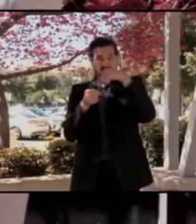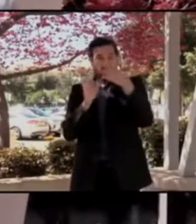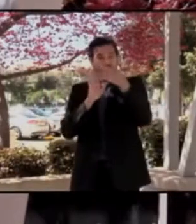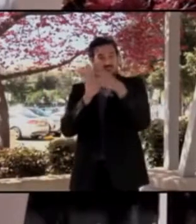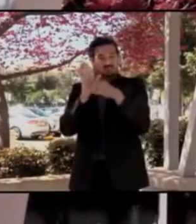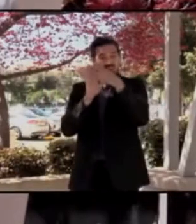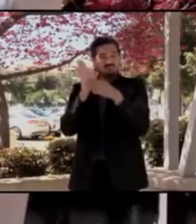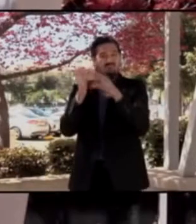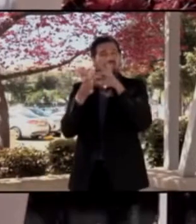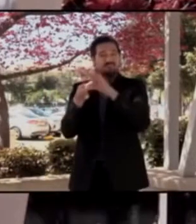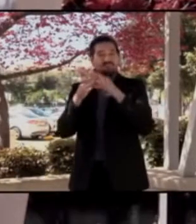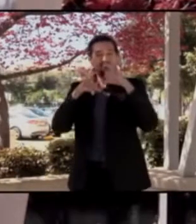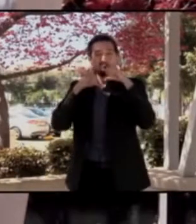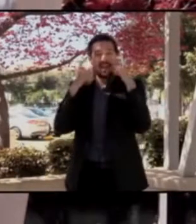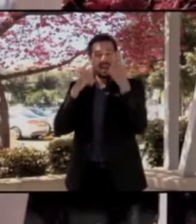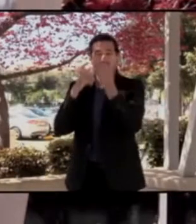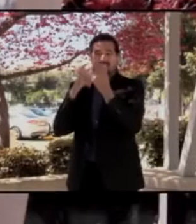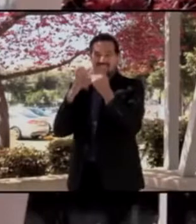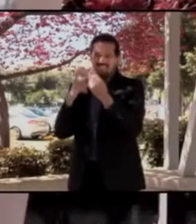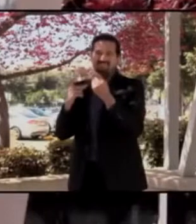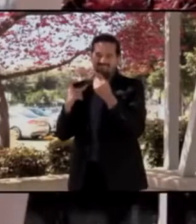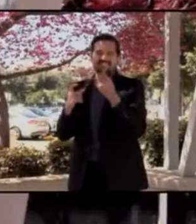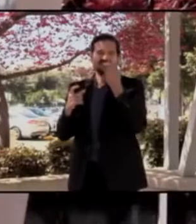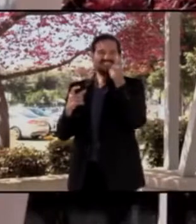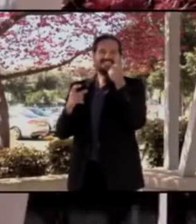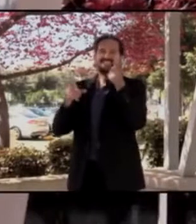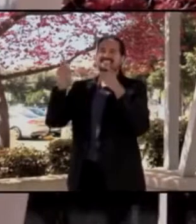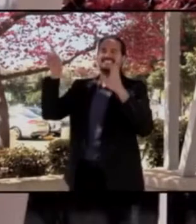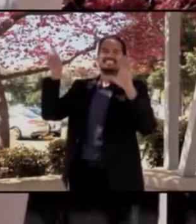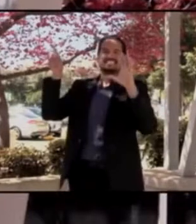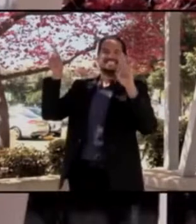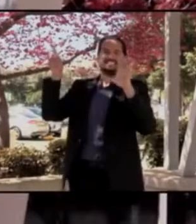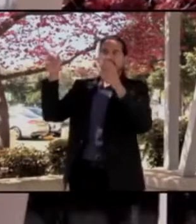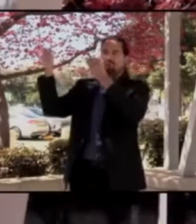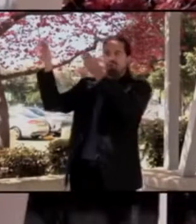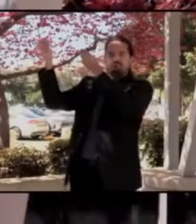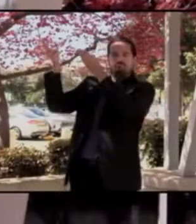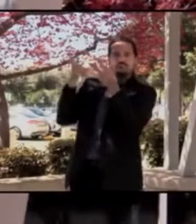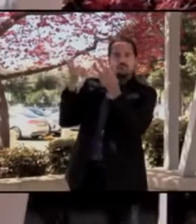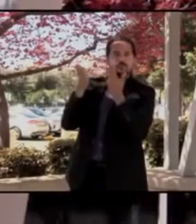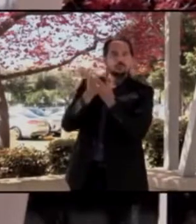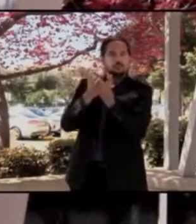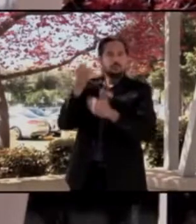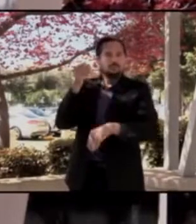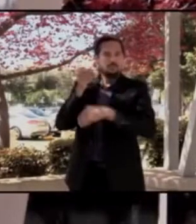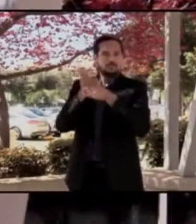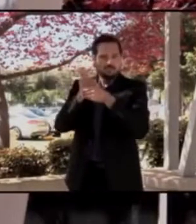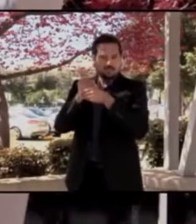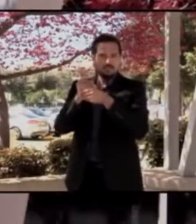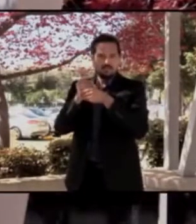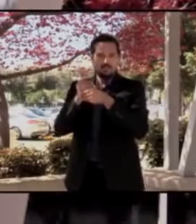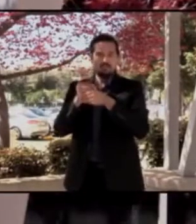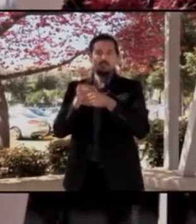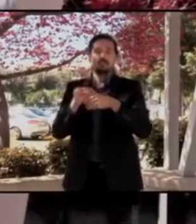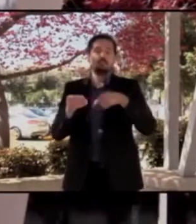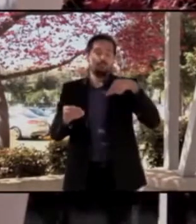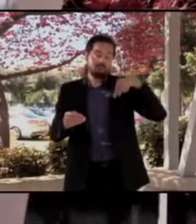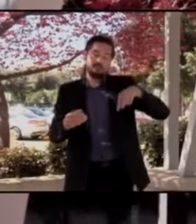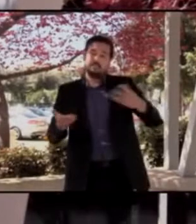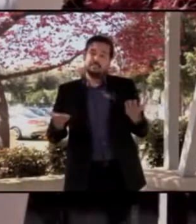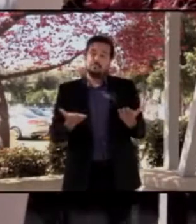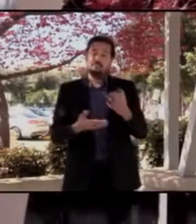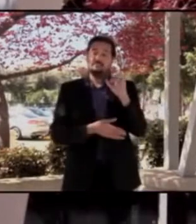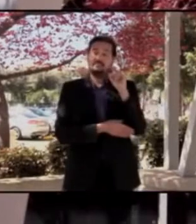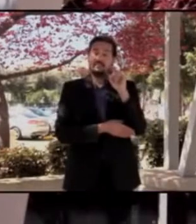recent communication from the CDC. What I'll say is this: in Santa Clara County, we